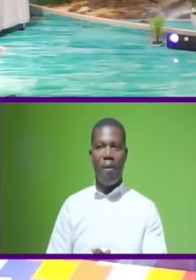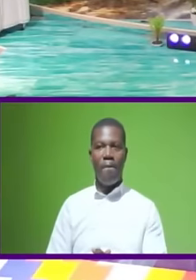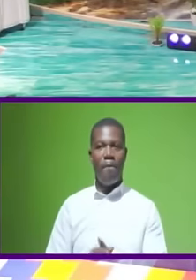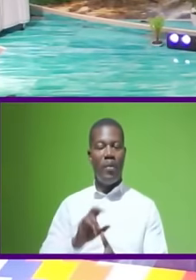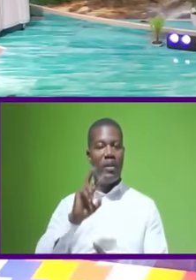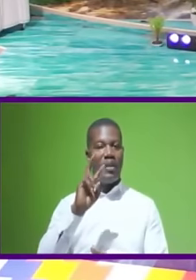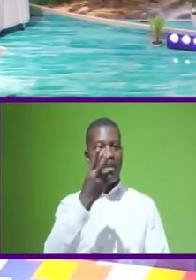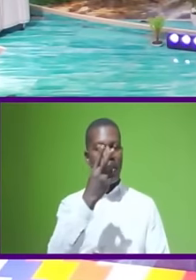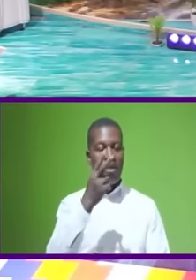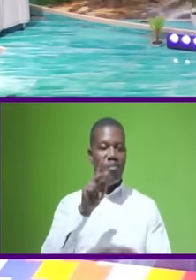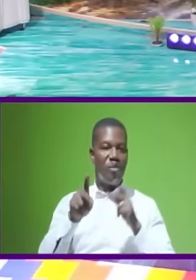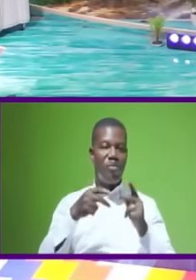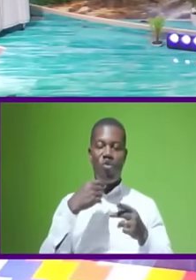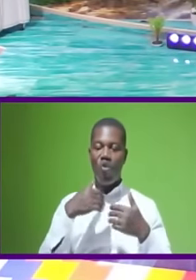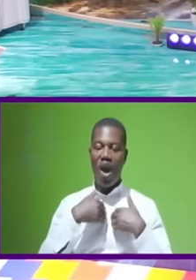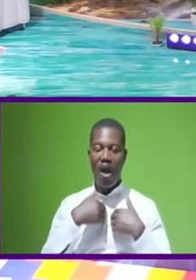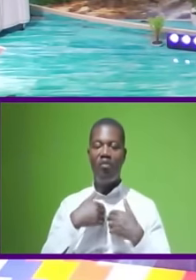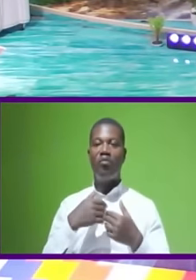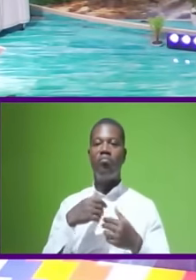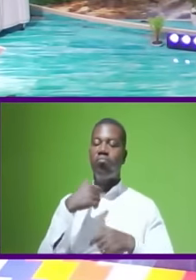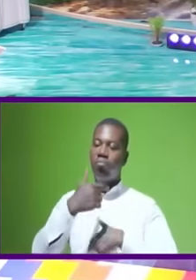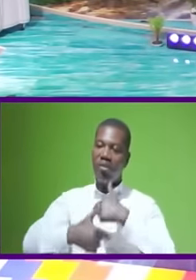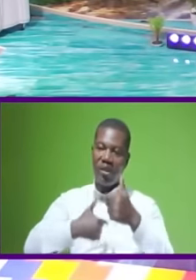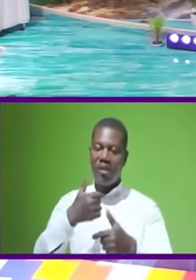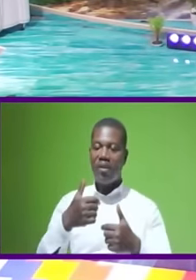Peter. So